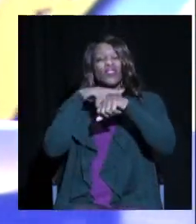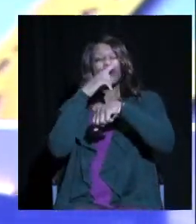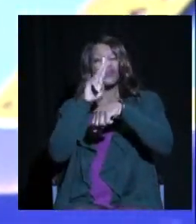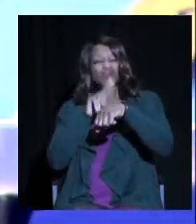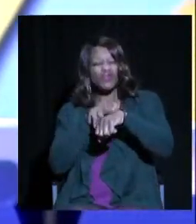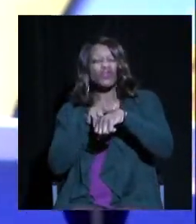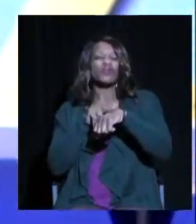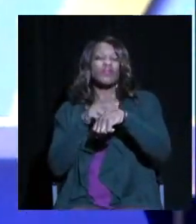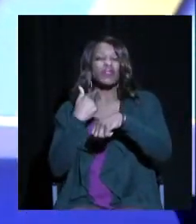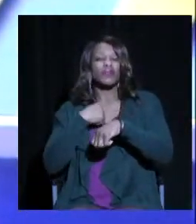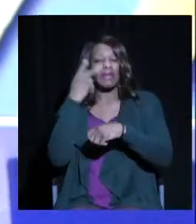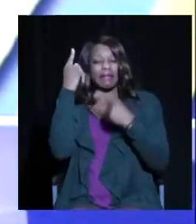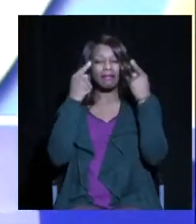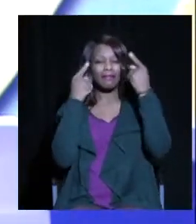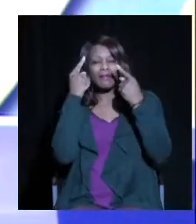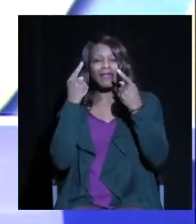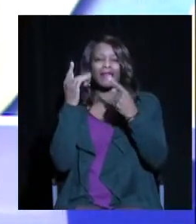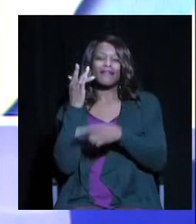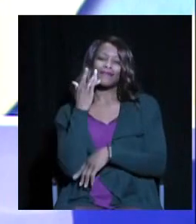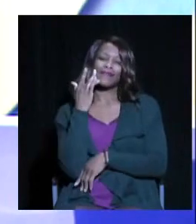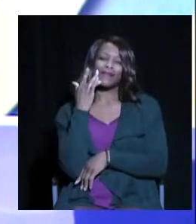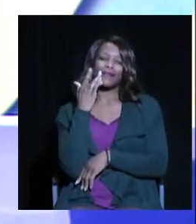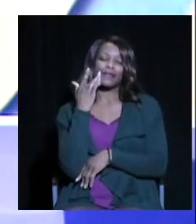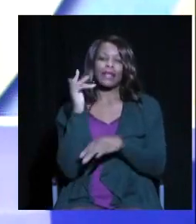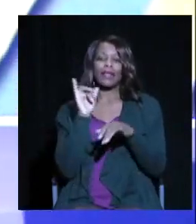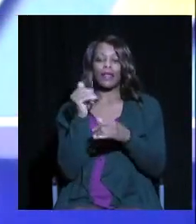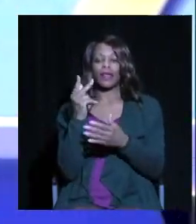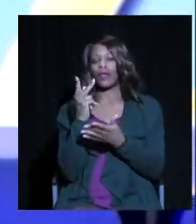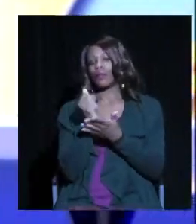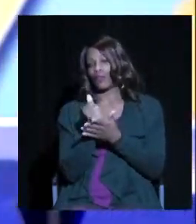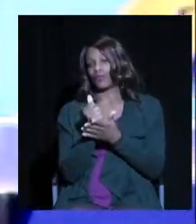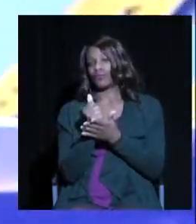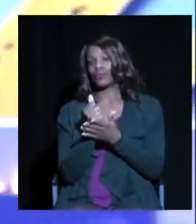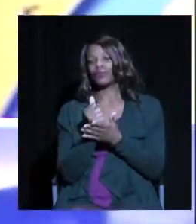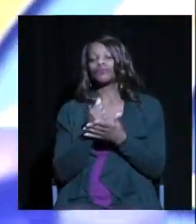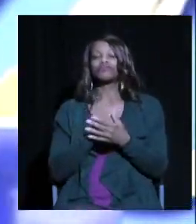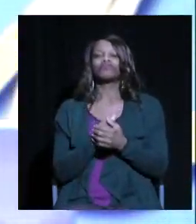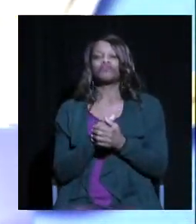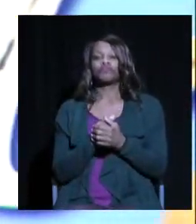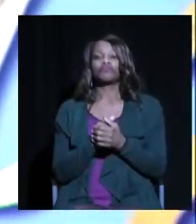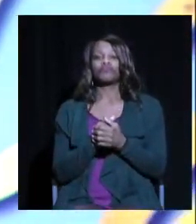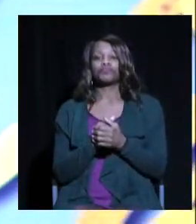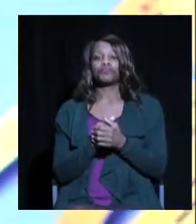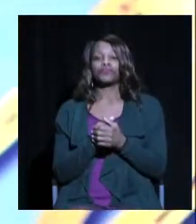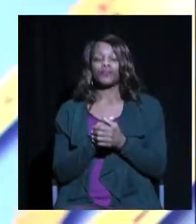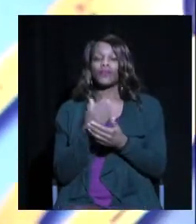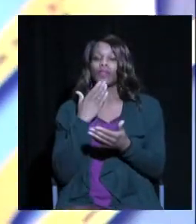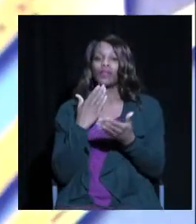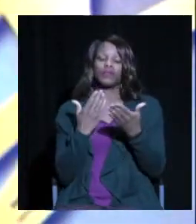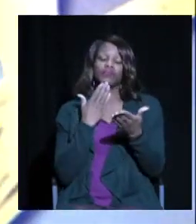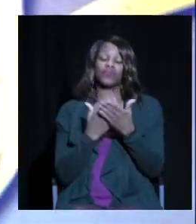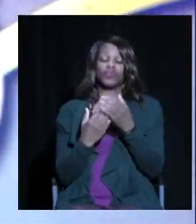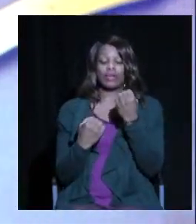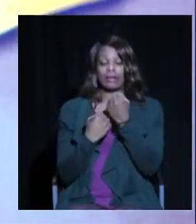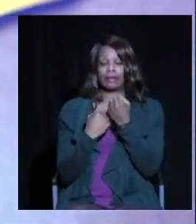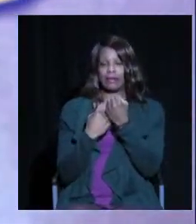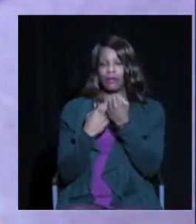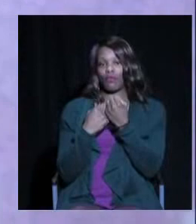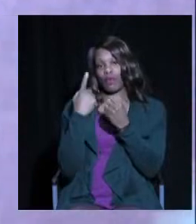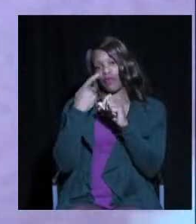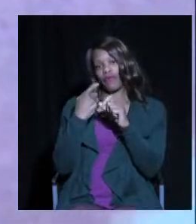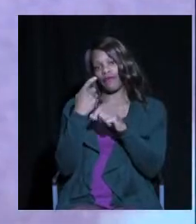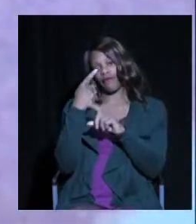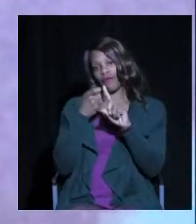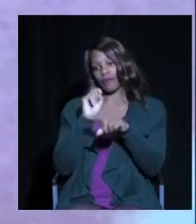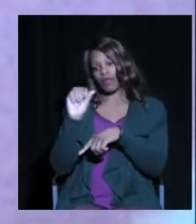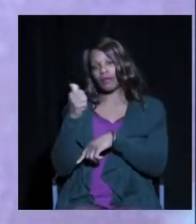of favor as approval, right? Being on somebody's good side. And that's something that we want, right? When I